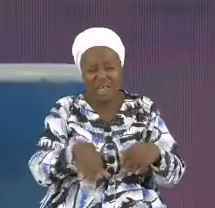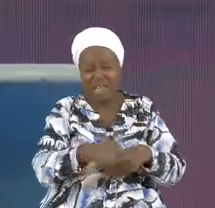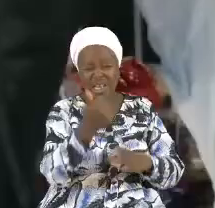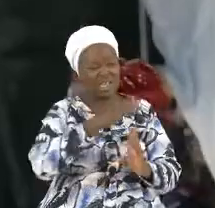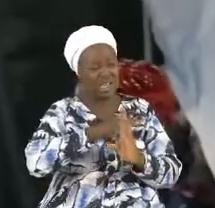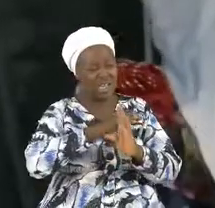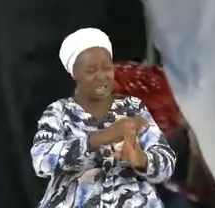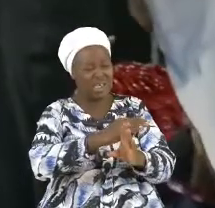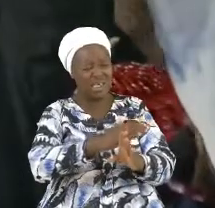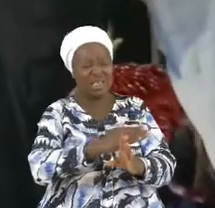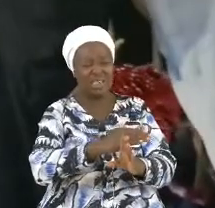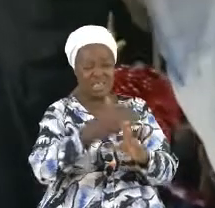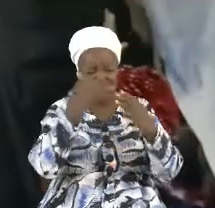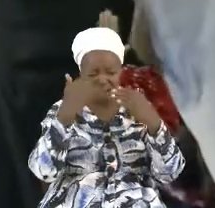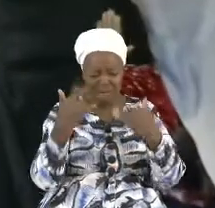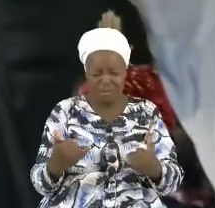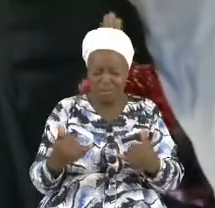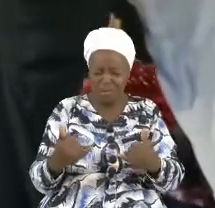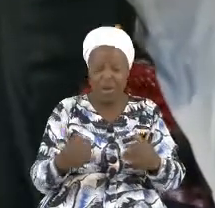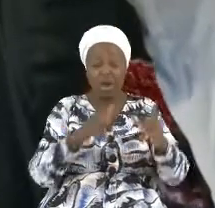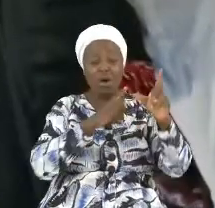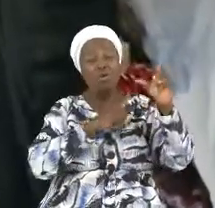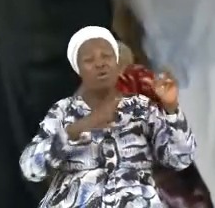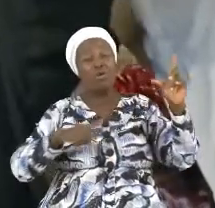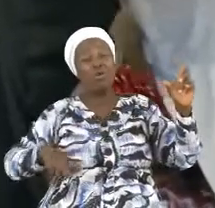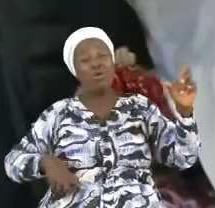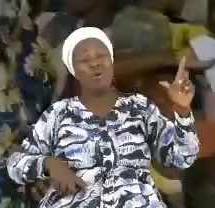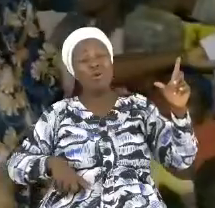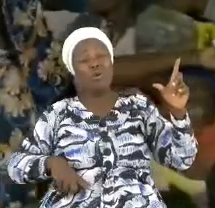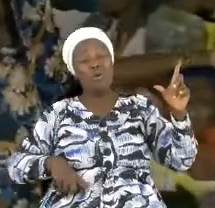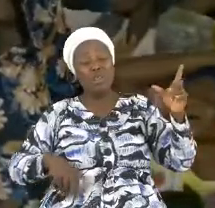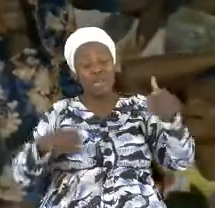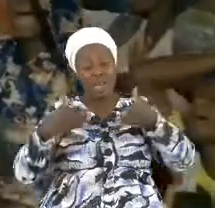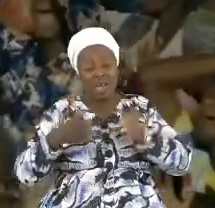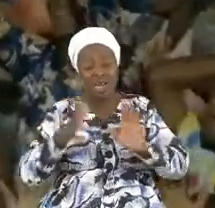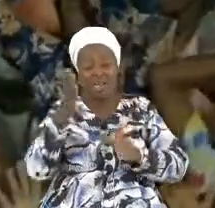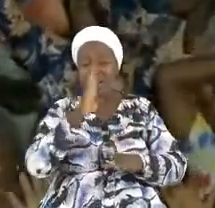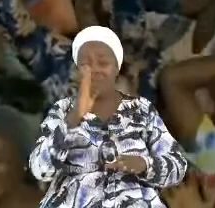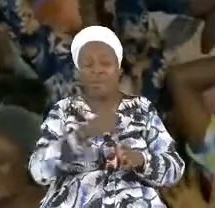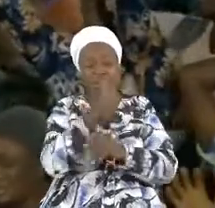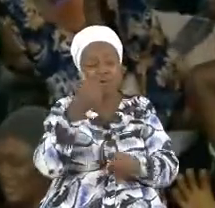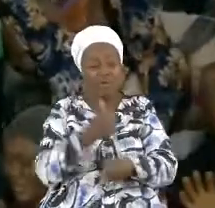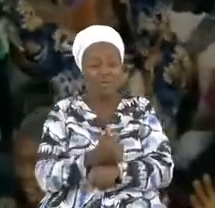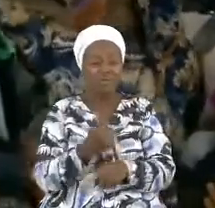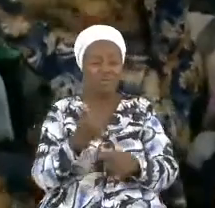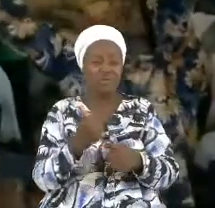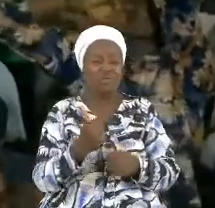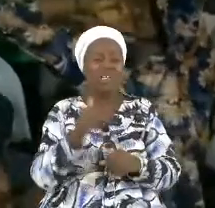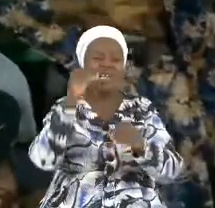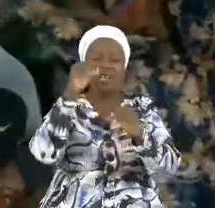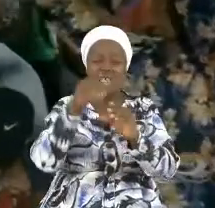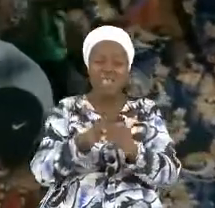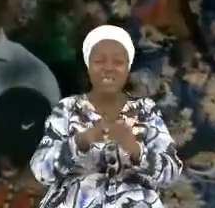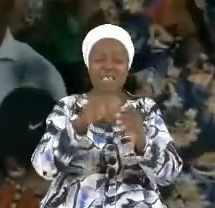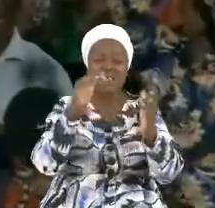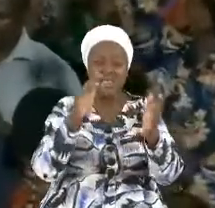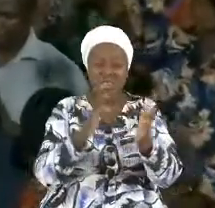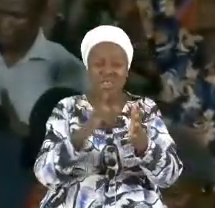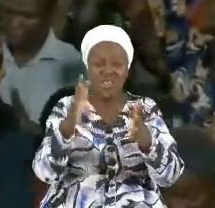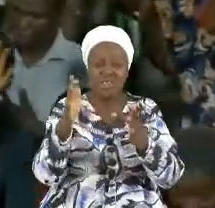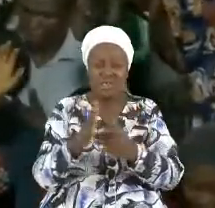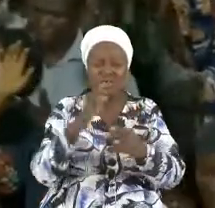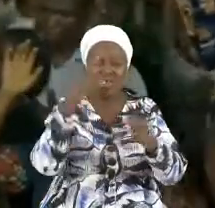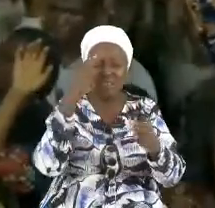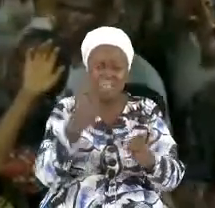now. Lord, let there be a confirmation. In Jesus' name